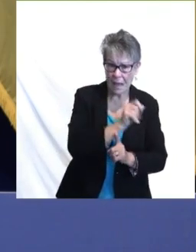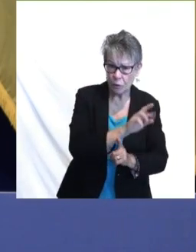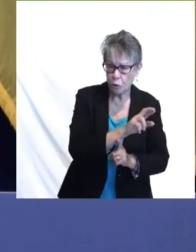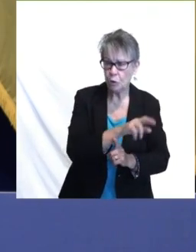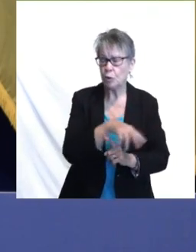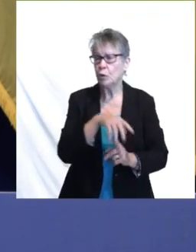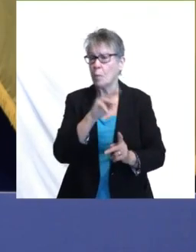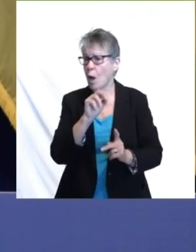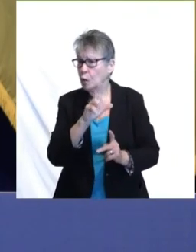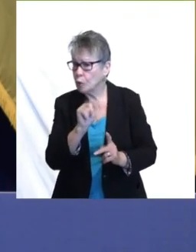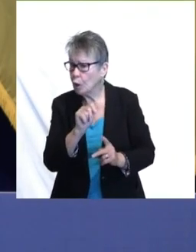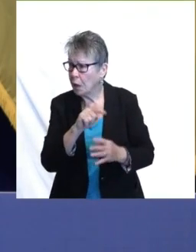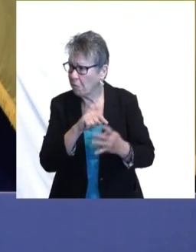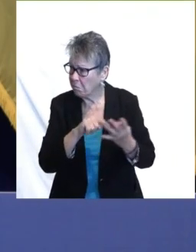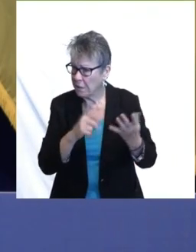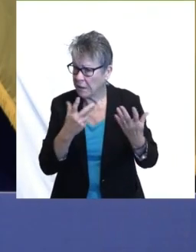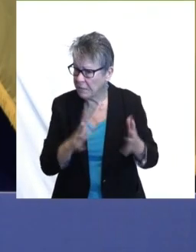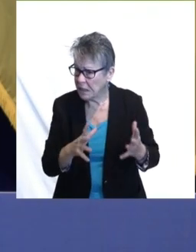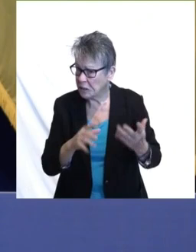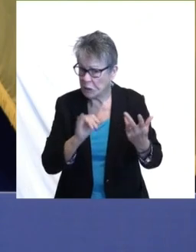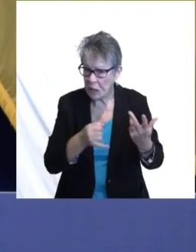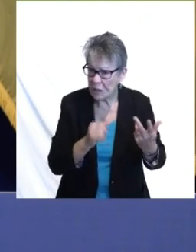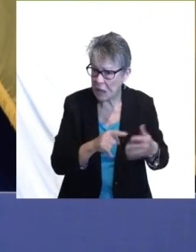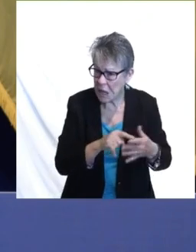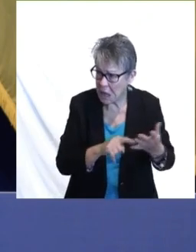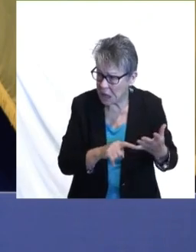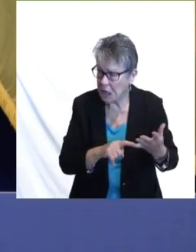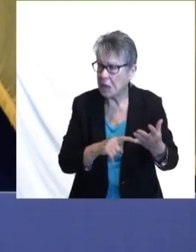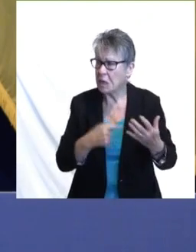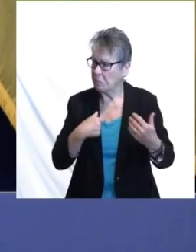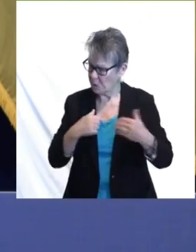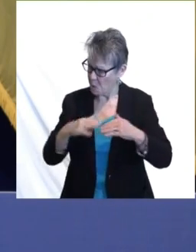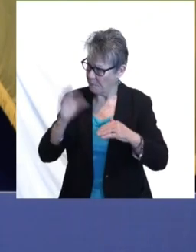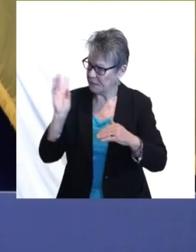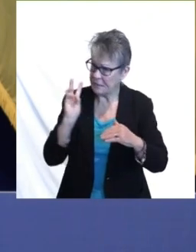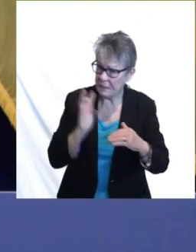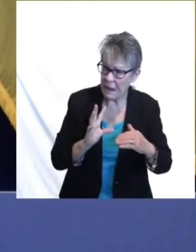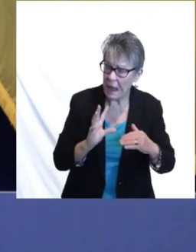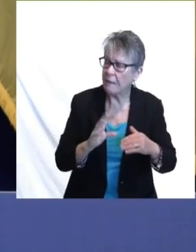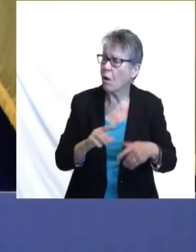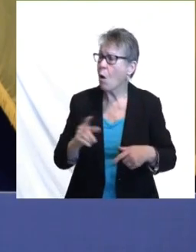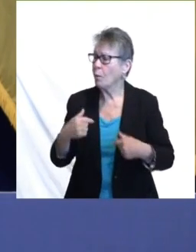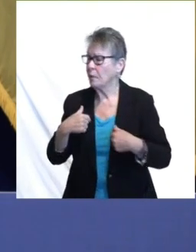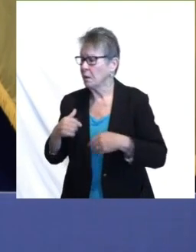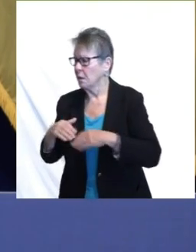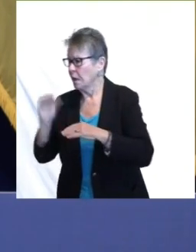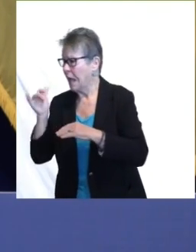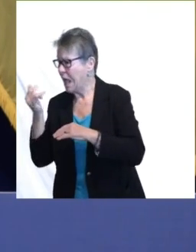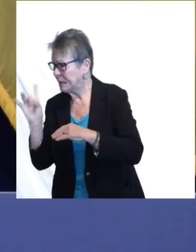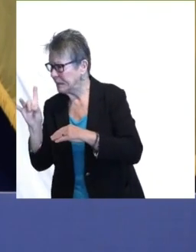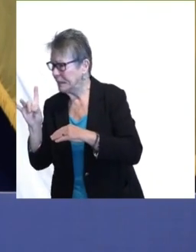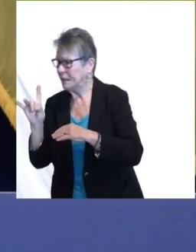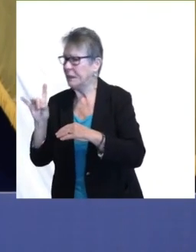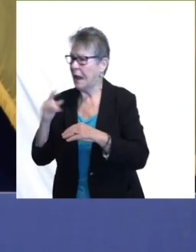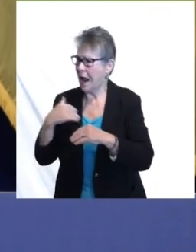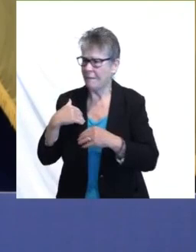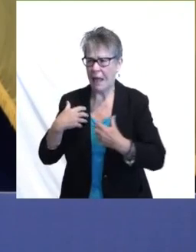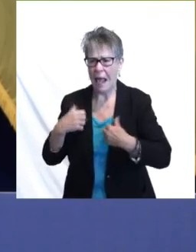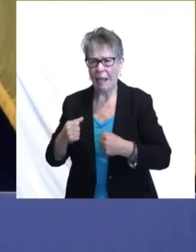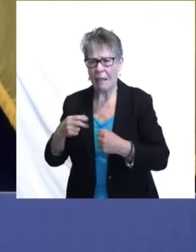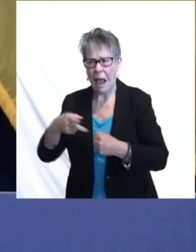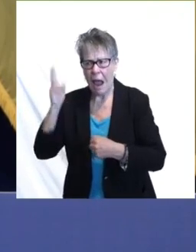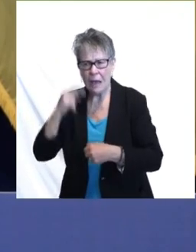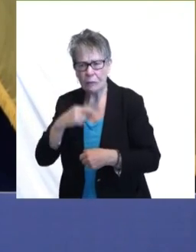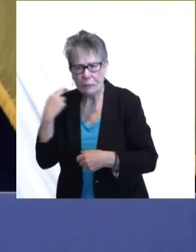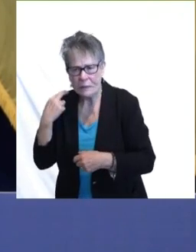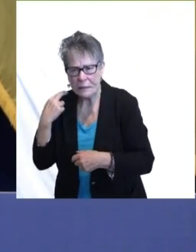J&J? Are you 18 and older? Those are the most important criteria. Don't overanalyze this. And let's get as